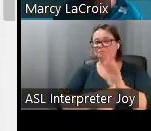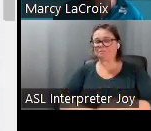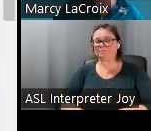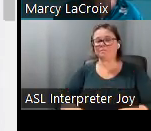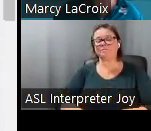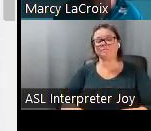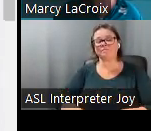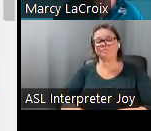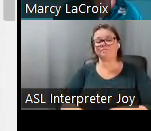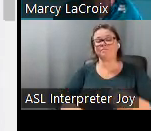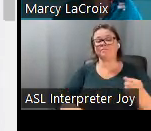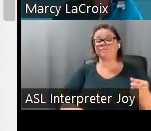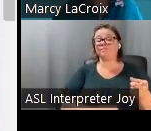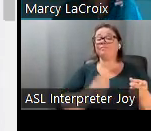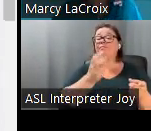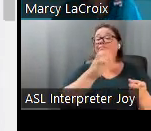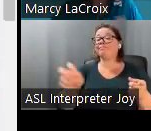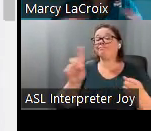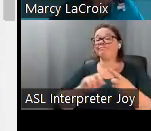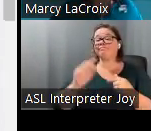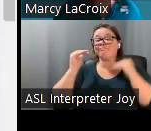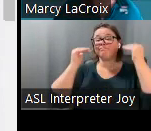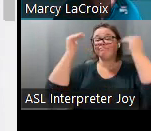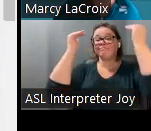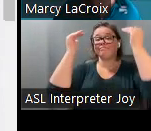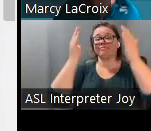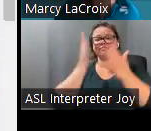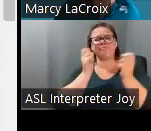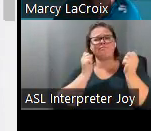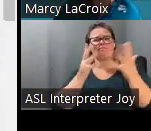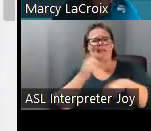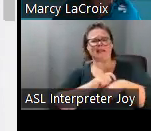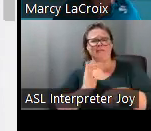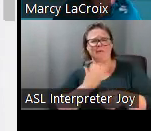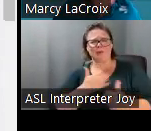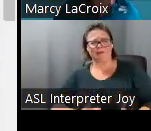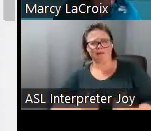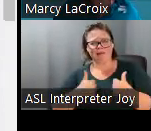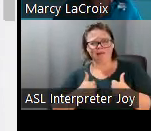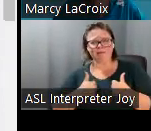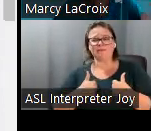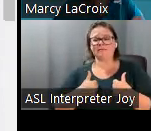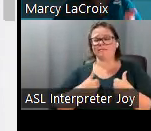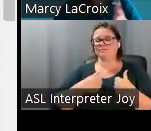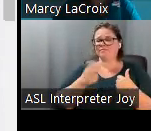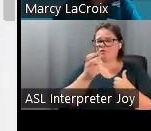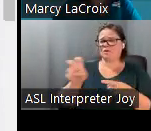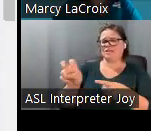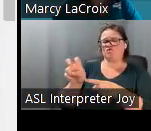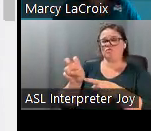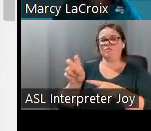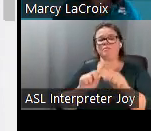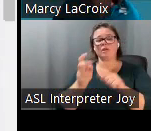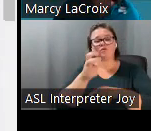that's in this transition to adulthood. There are many periods of in our life stages that are transition, but transition